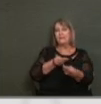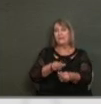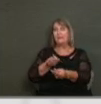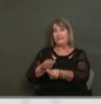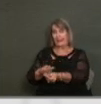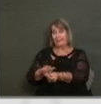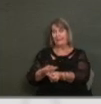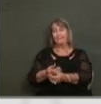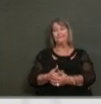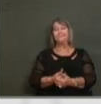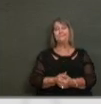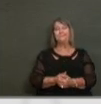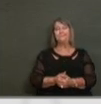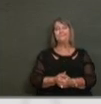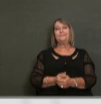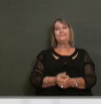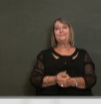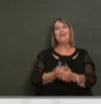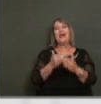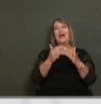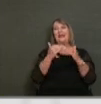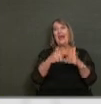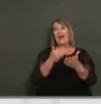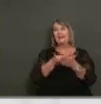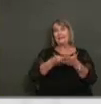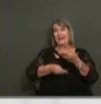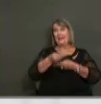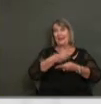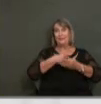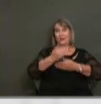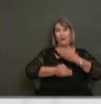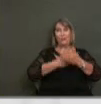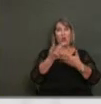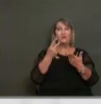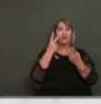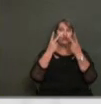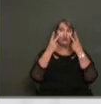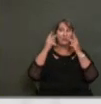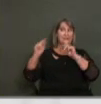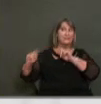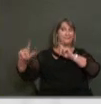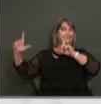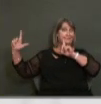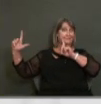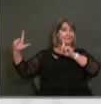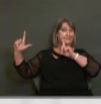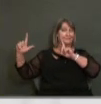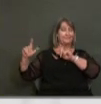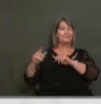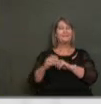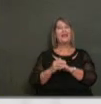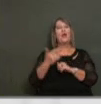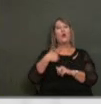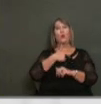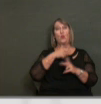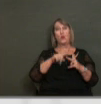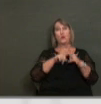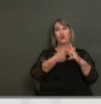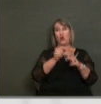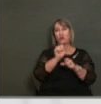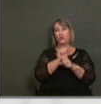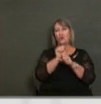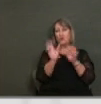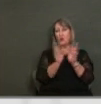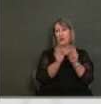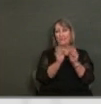projects. So the next steps in the budget process, as you can see from this graphic, we started work